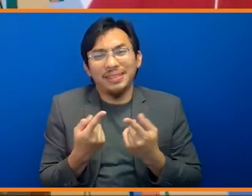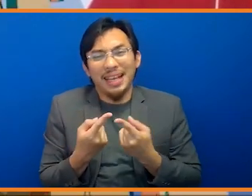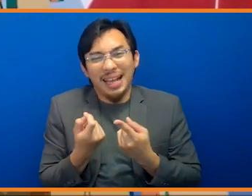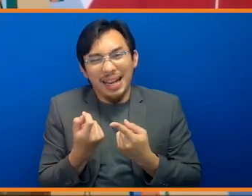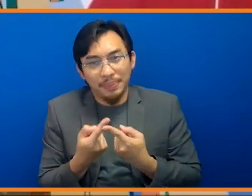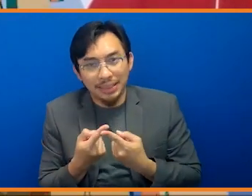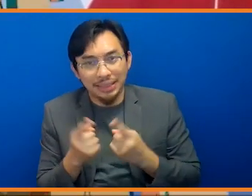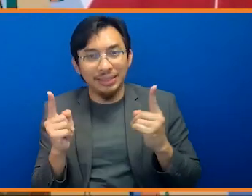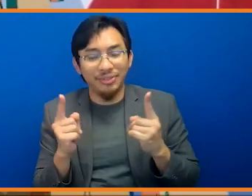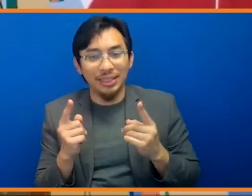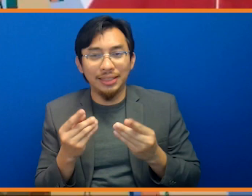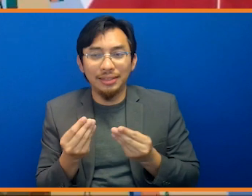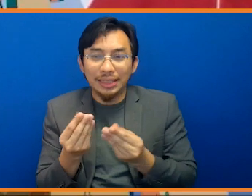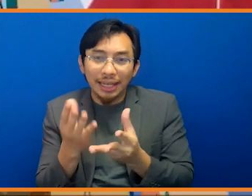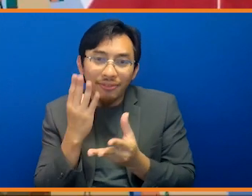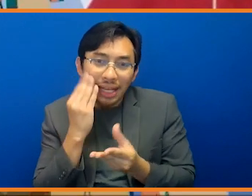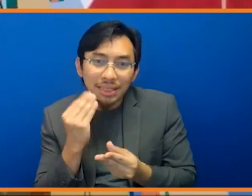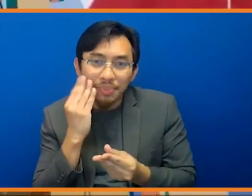So